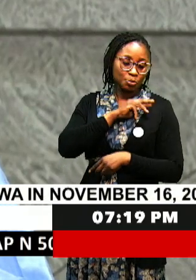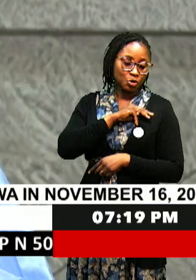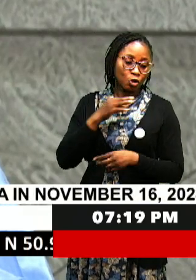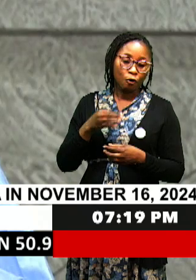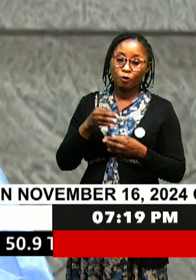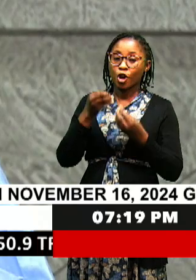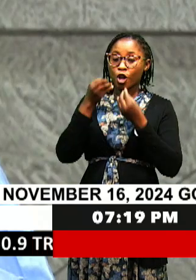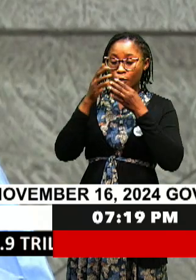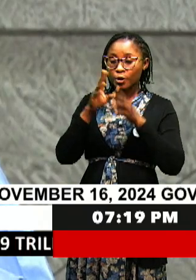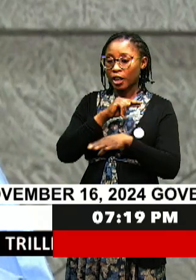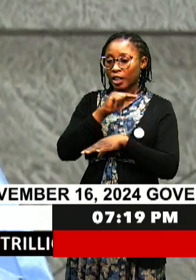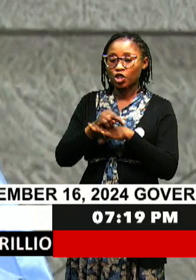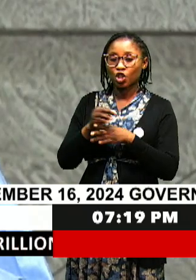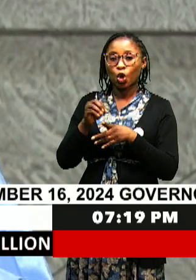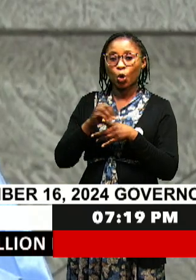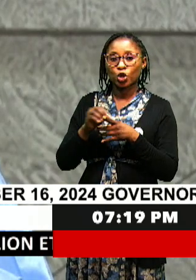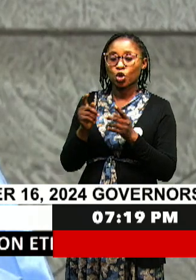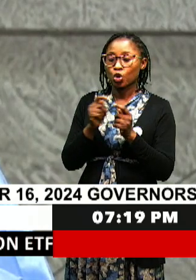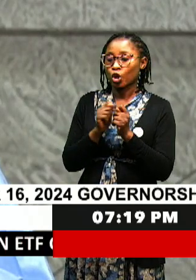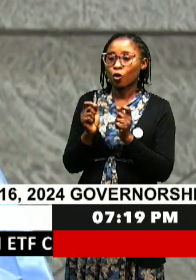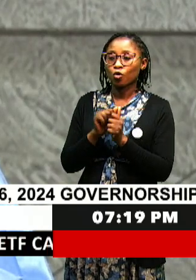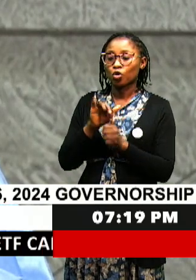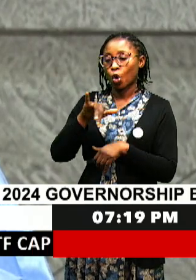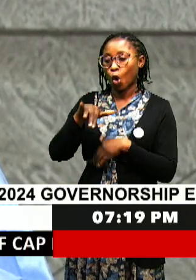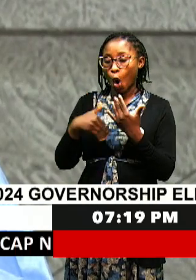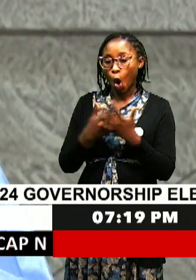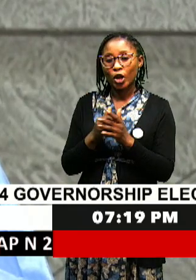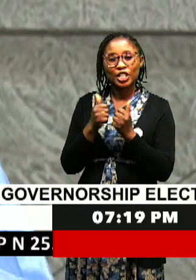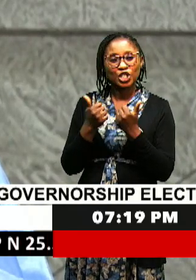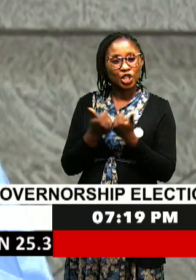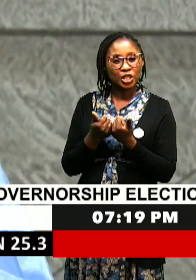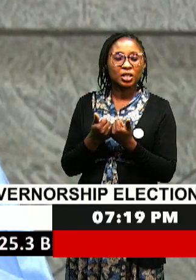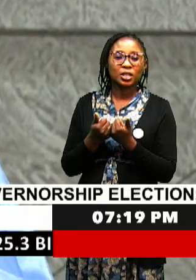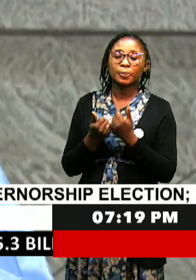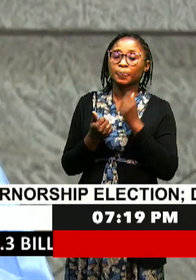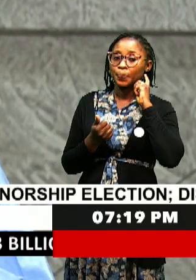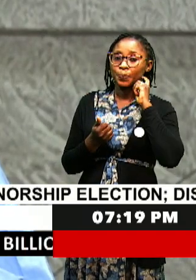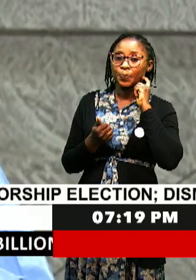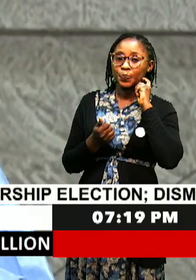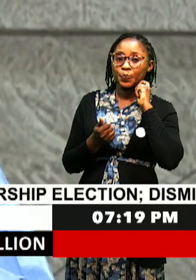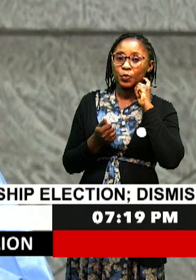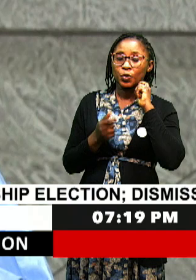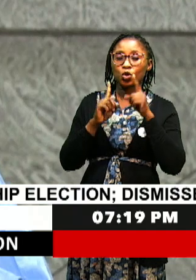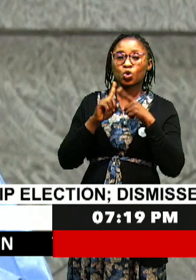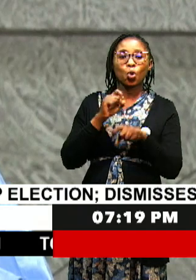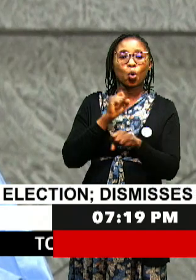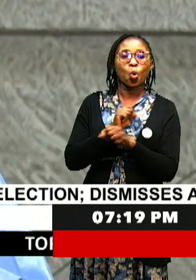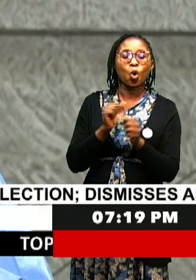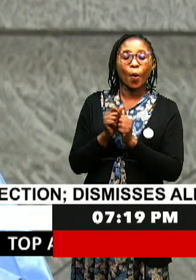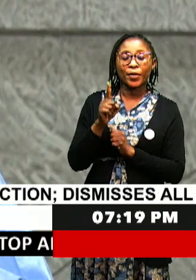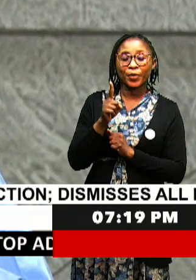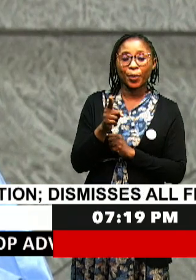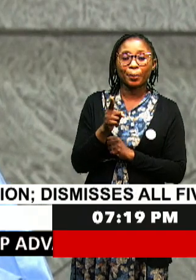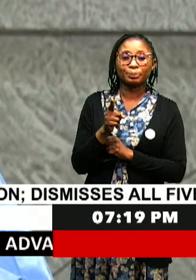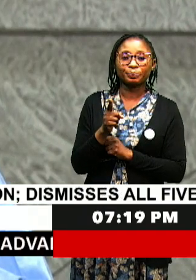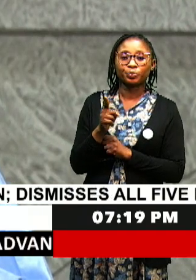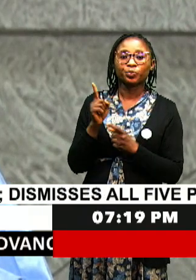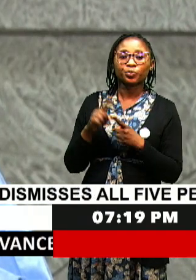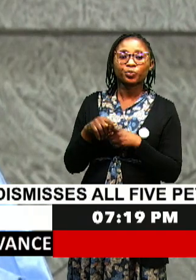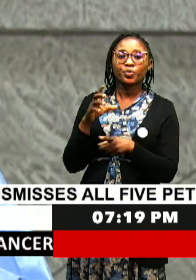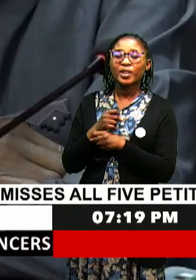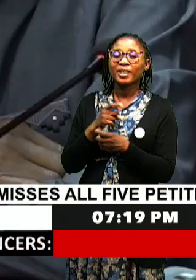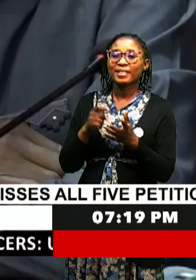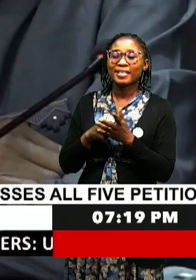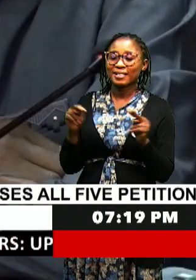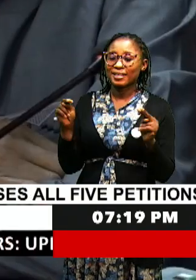National Orientation, together with all the agencies, especially the National Orientation Agency, to work with you to get this